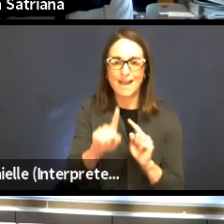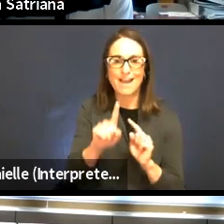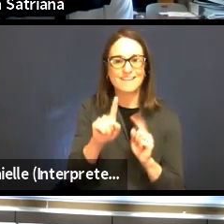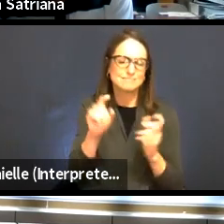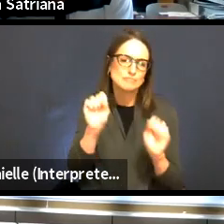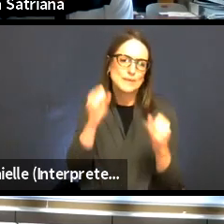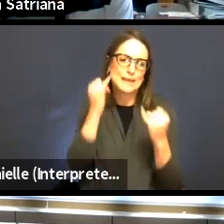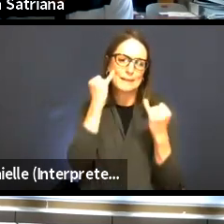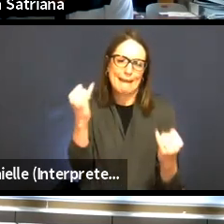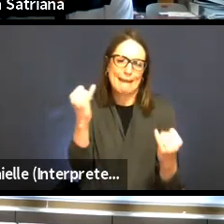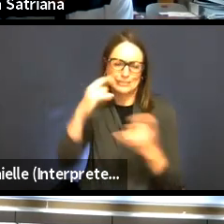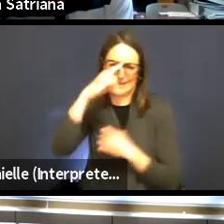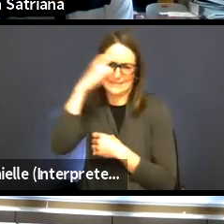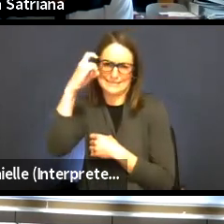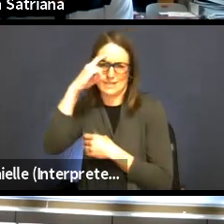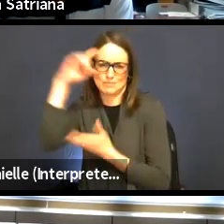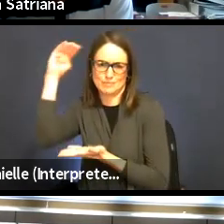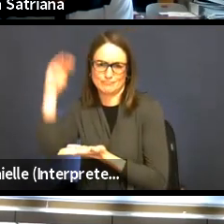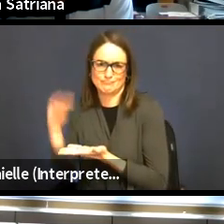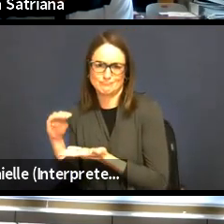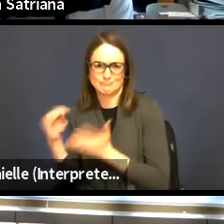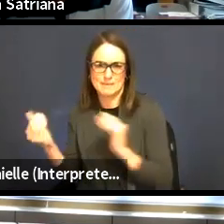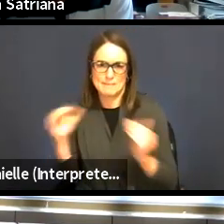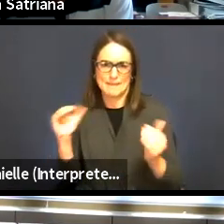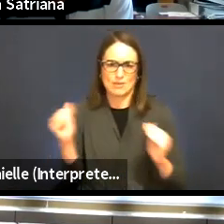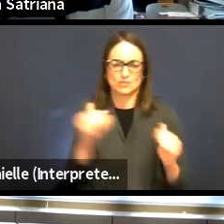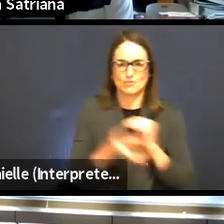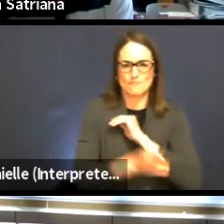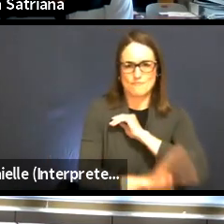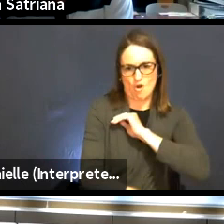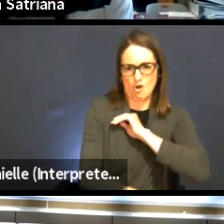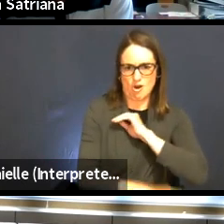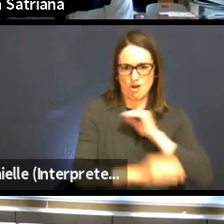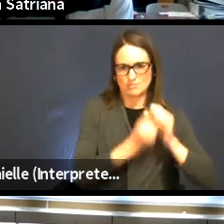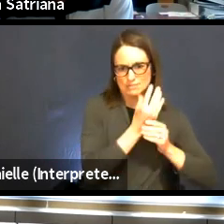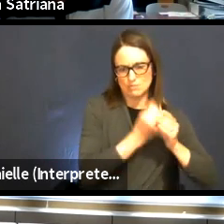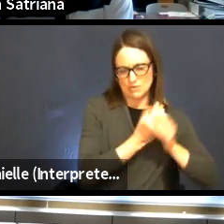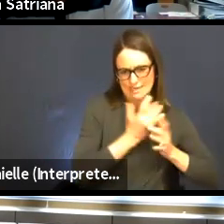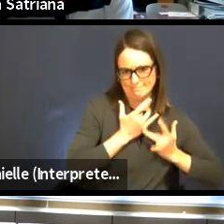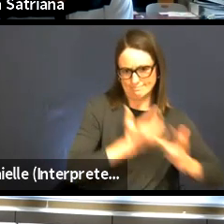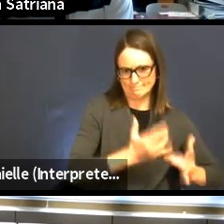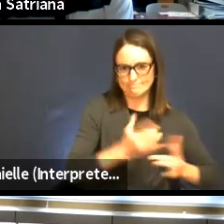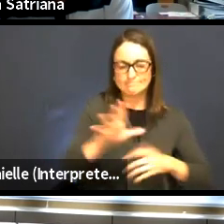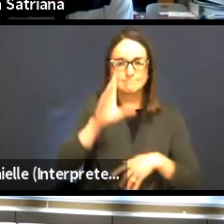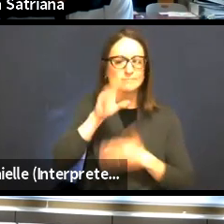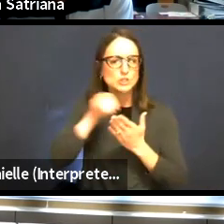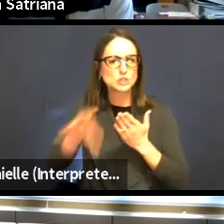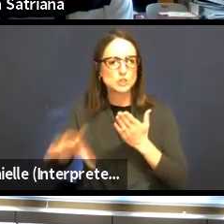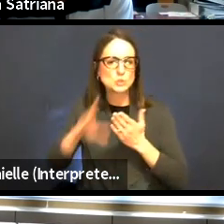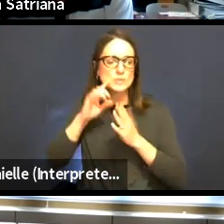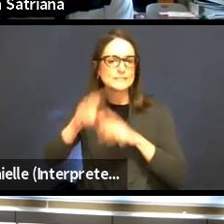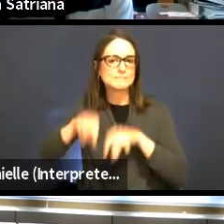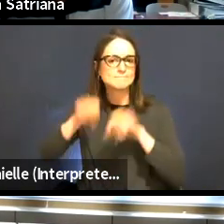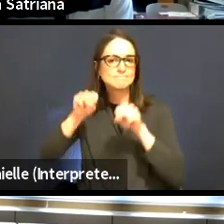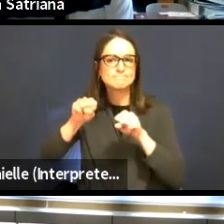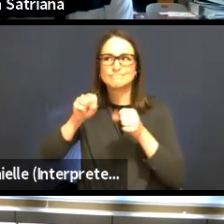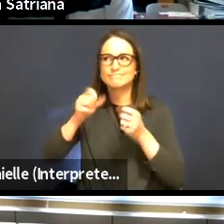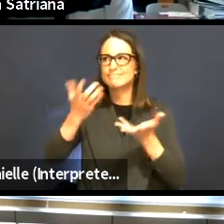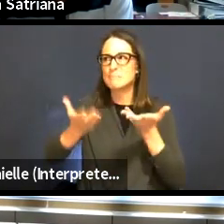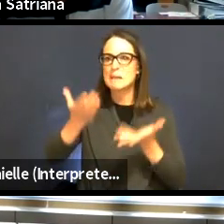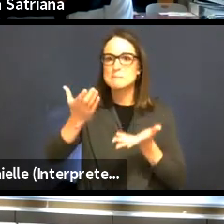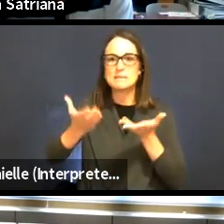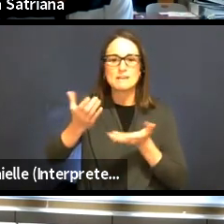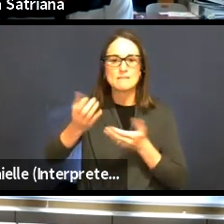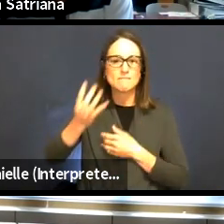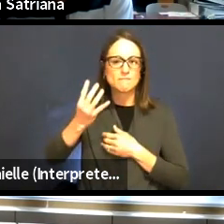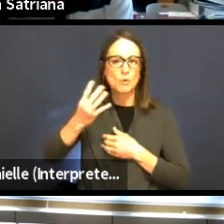would be during the fall semester or spring semester. I mean, usually students are taking, maybe